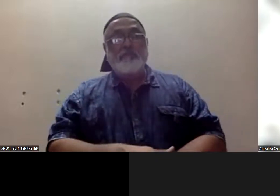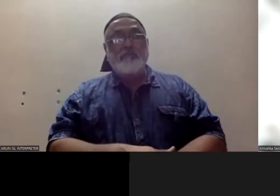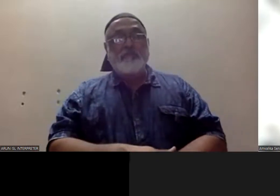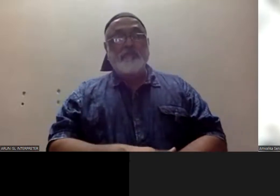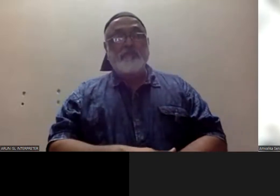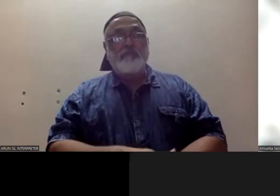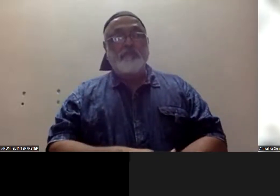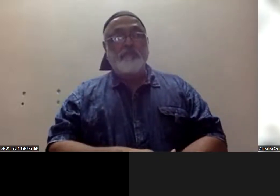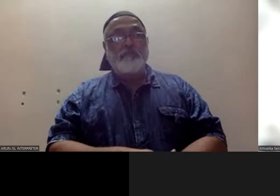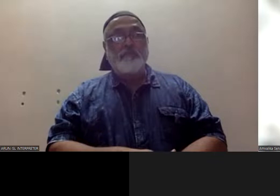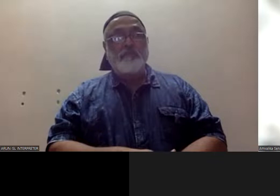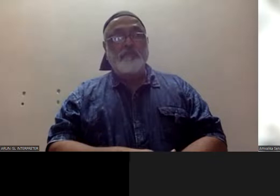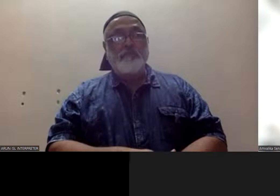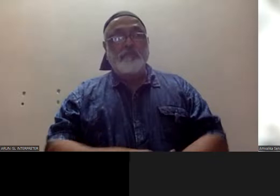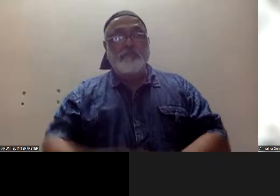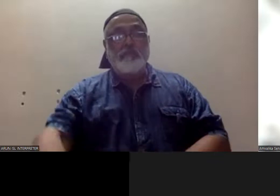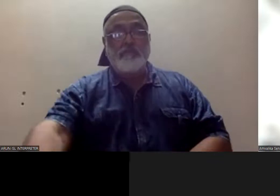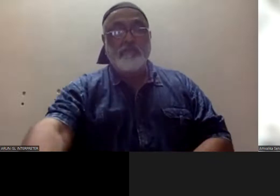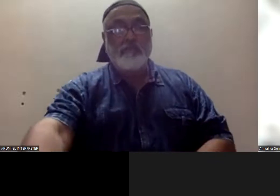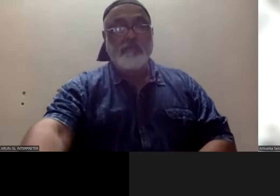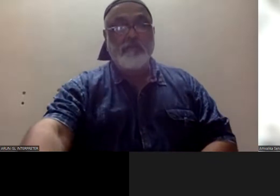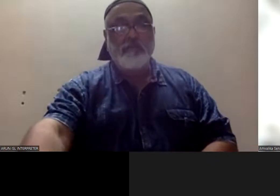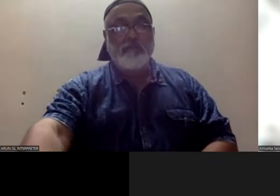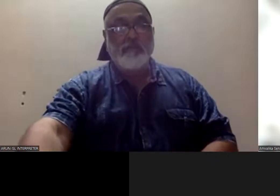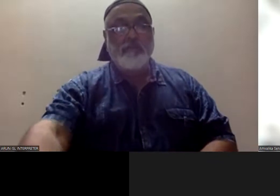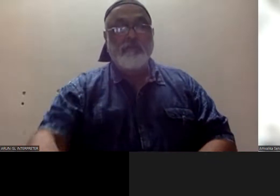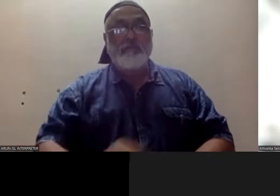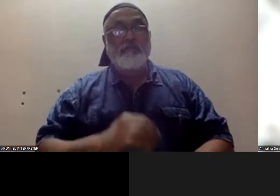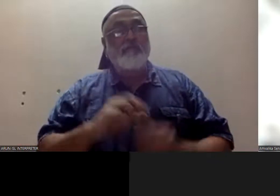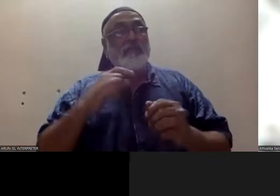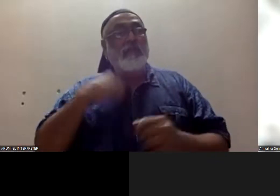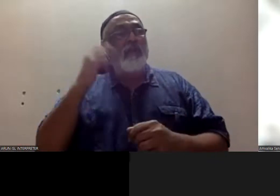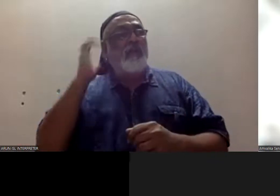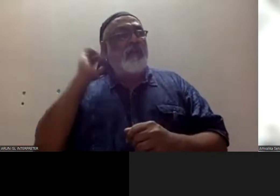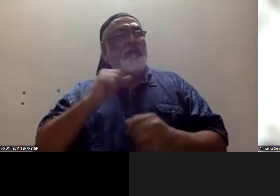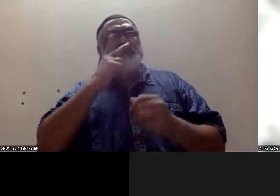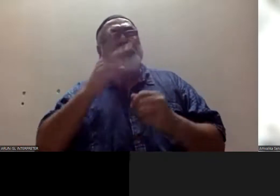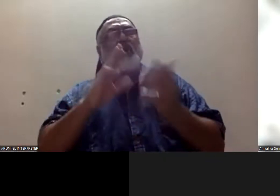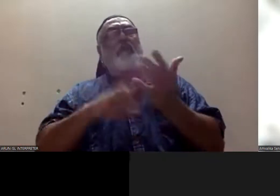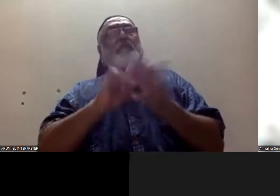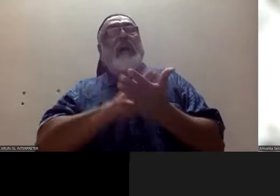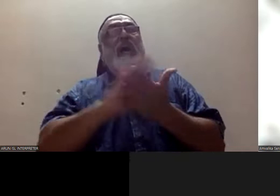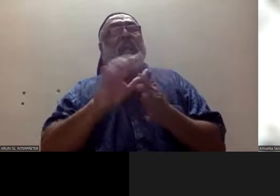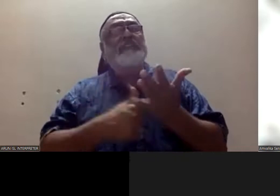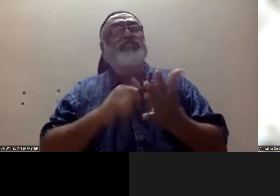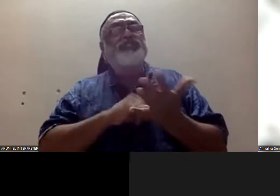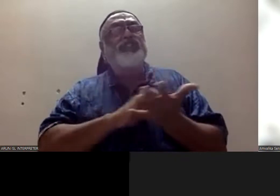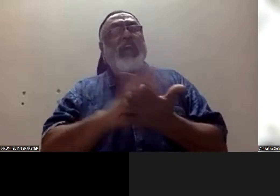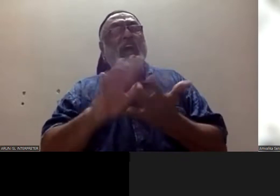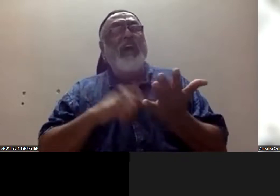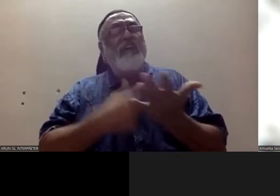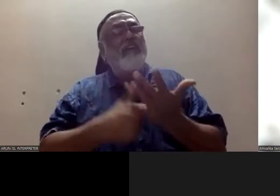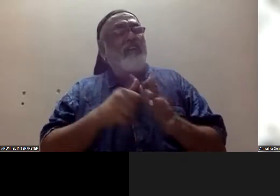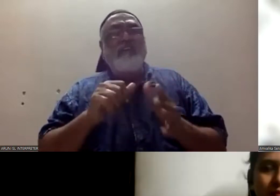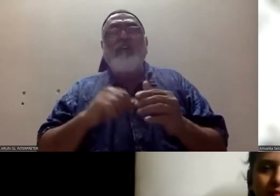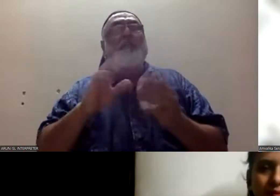No, in Mumbai, I think majority websites are available only in English, not in as a Maharashtra in Marathi or Hindi. Is very rare case.